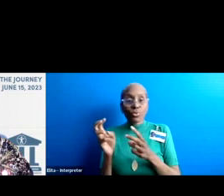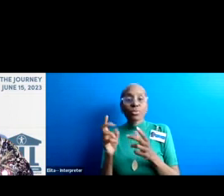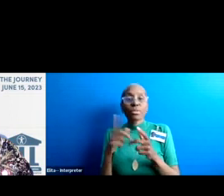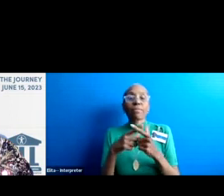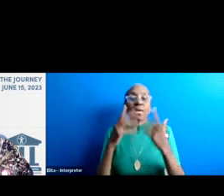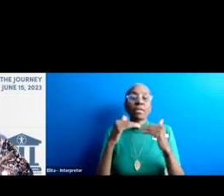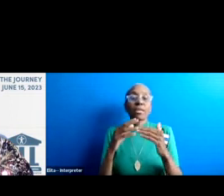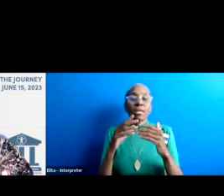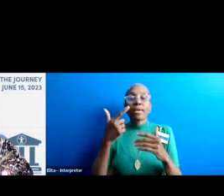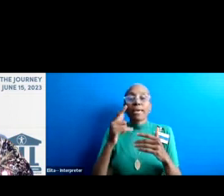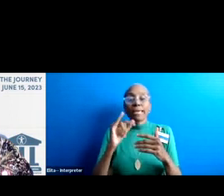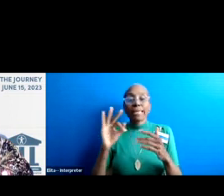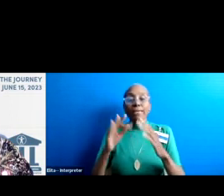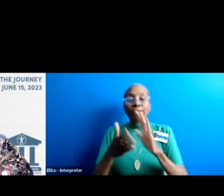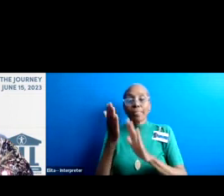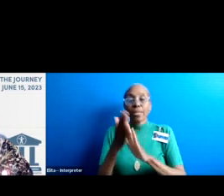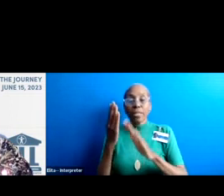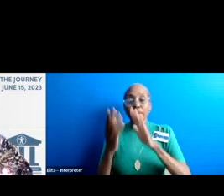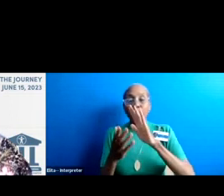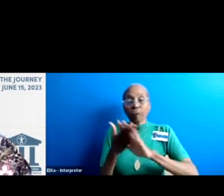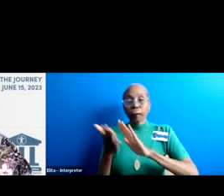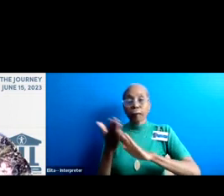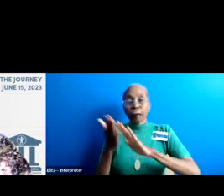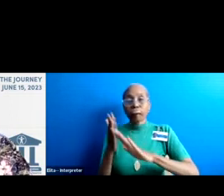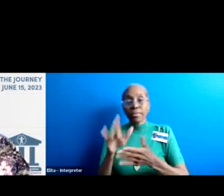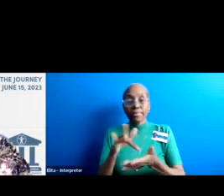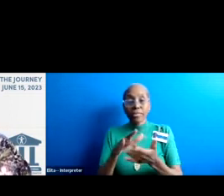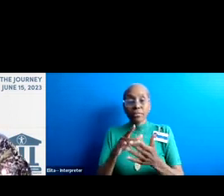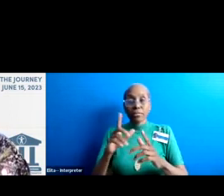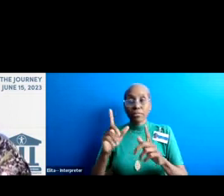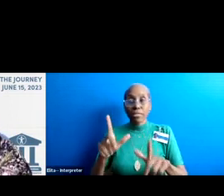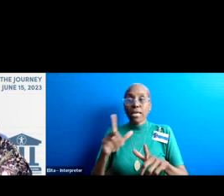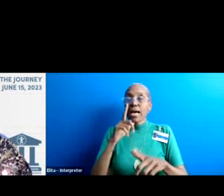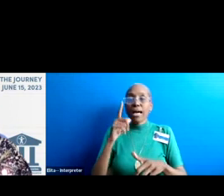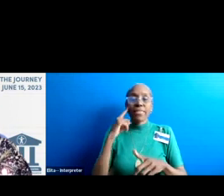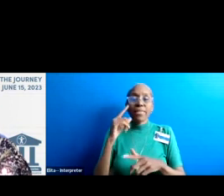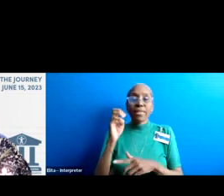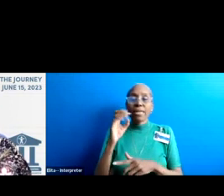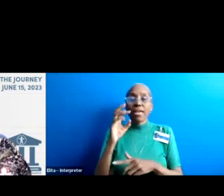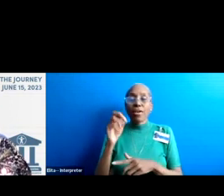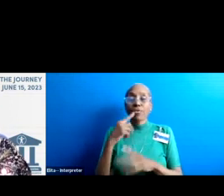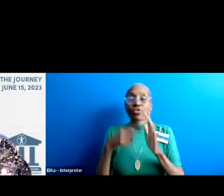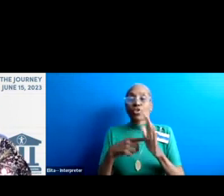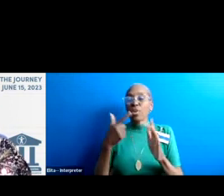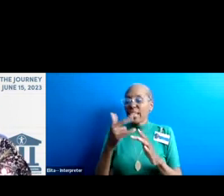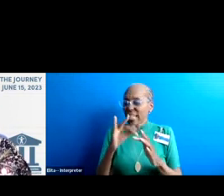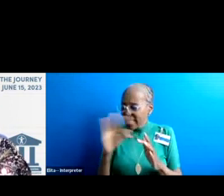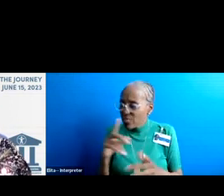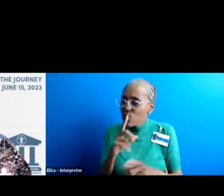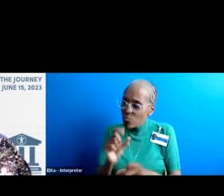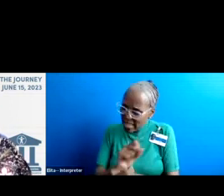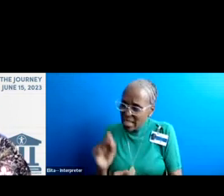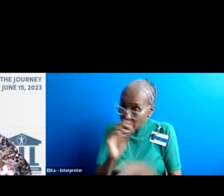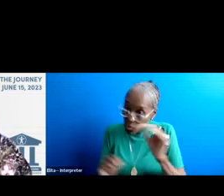got a GIF that's playing in the middle of the screen. I believe, again, I think it was Aaron that was showing GIFs. Like, does that need to be